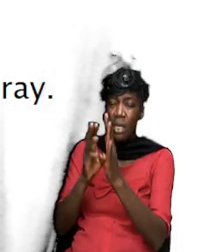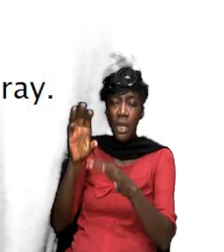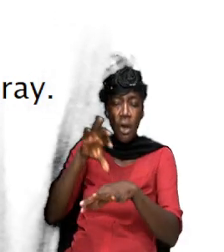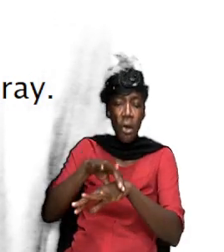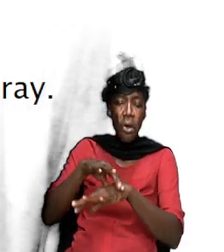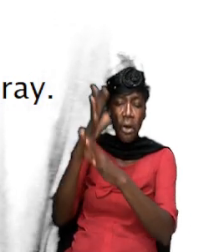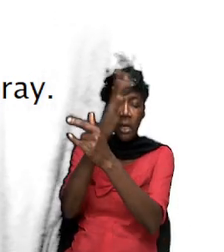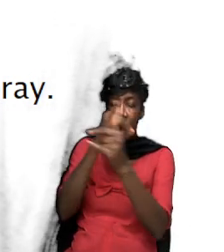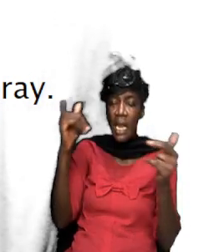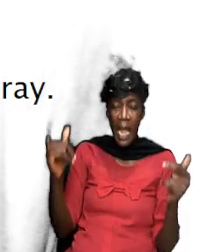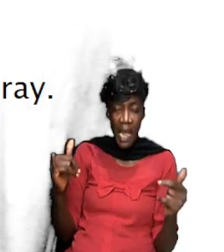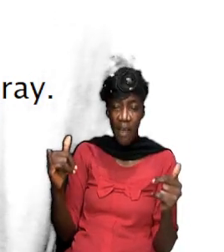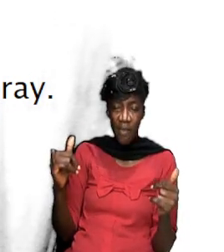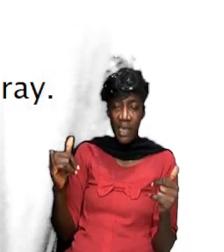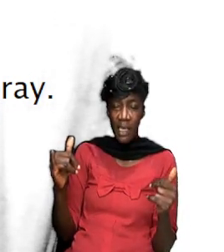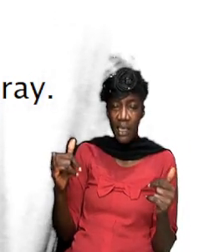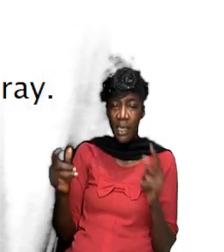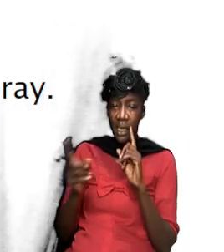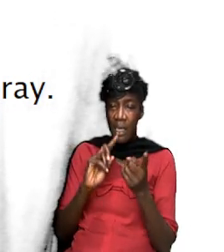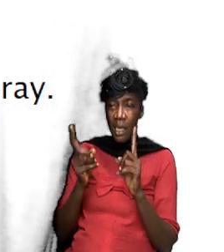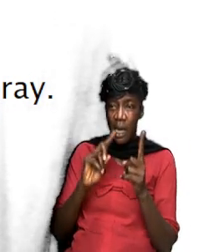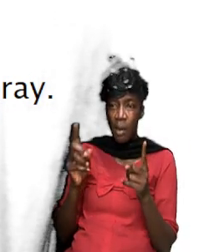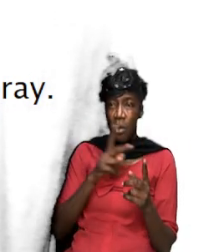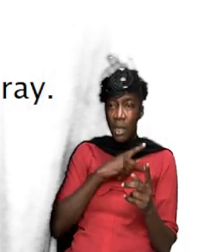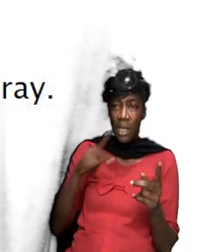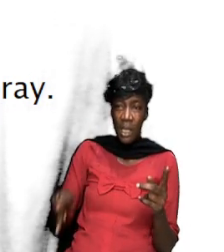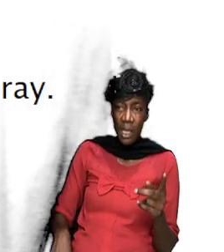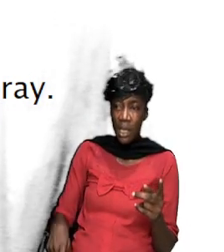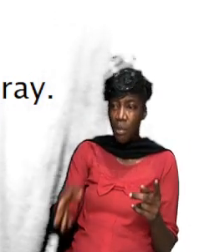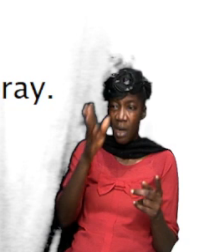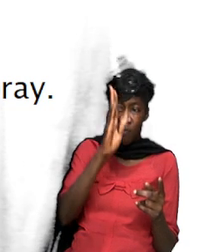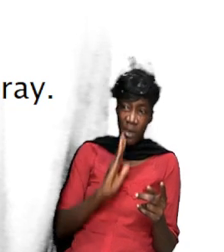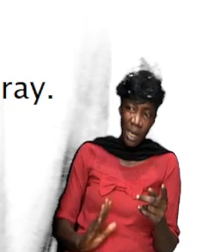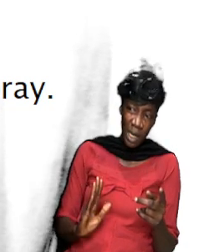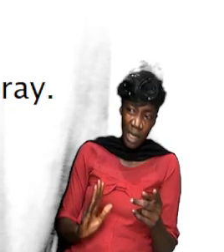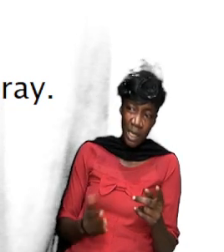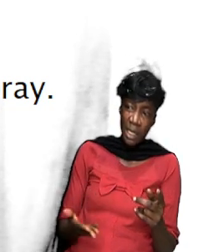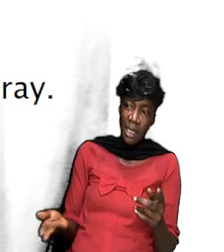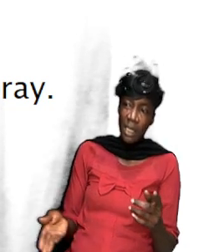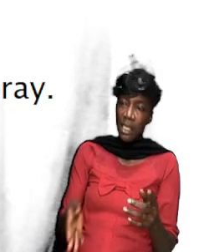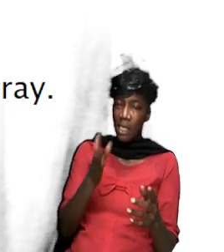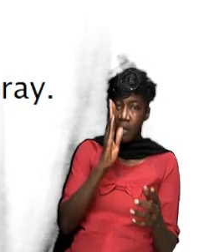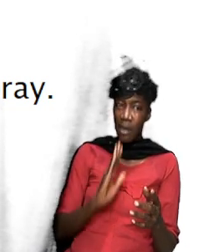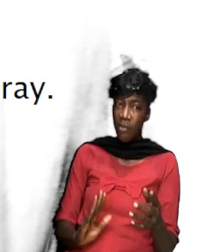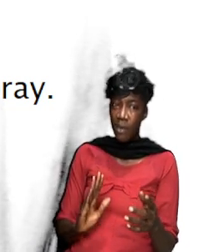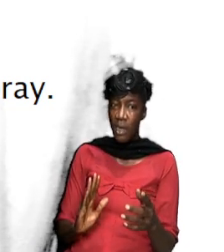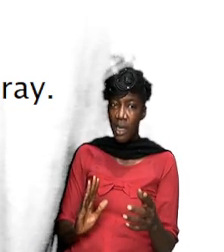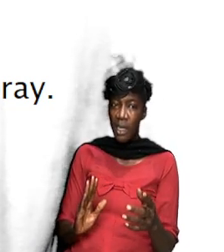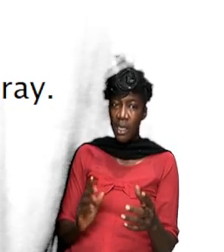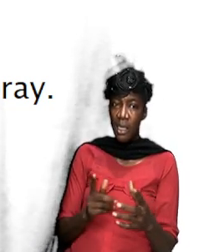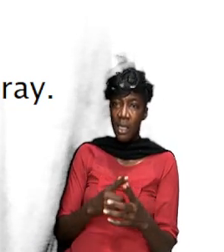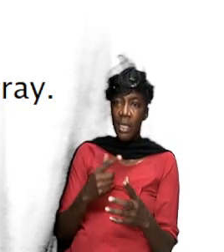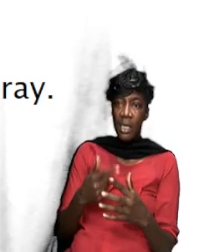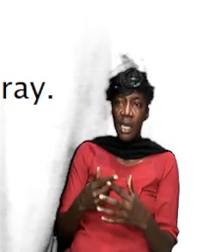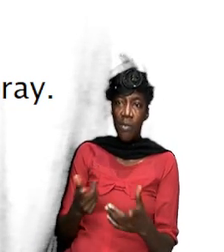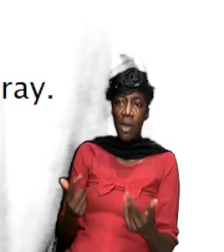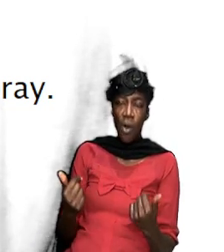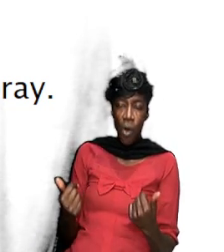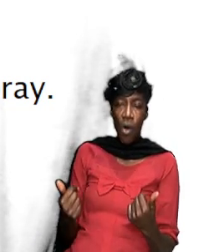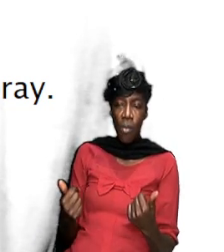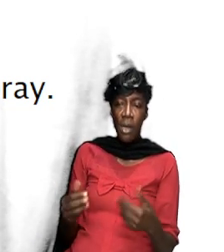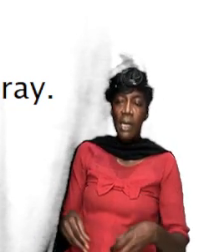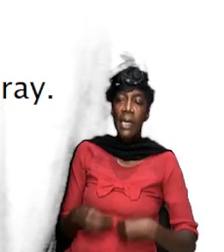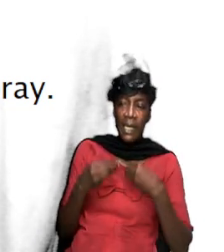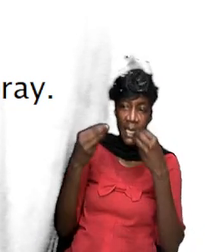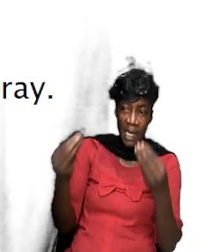heaven." So we talk about the kingdom of God first. And we talk about the things of God. Then now, we come to the point where we say,